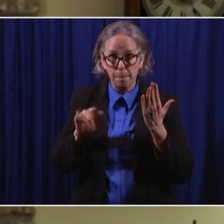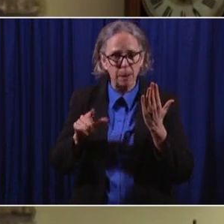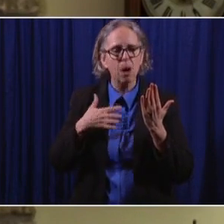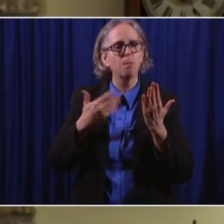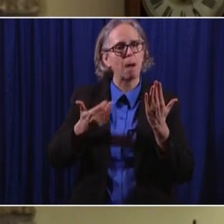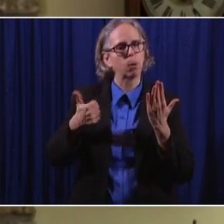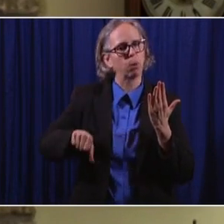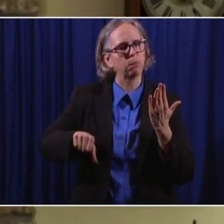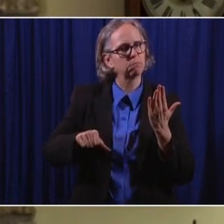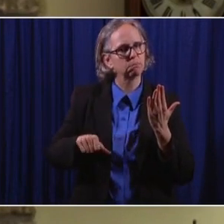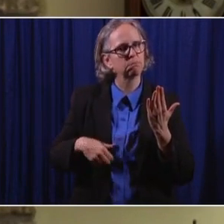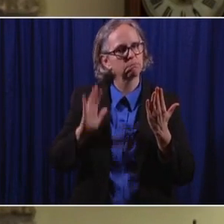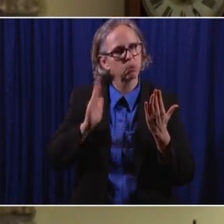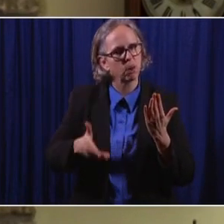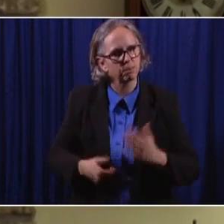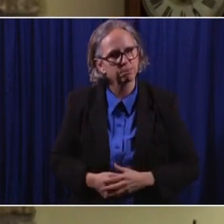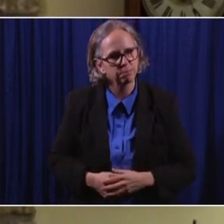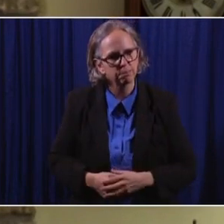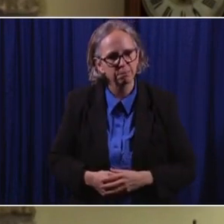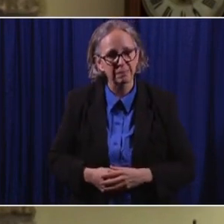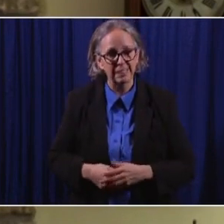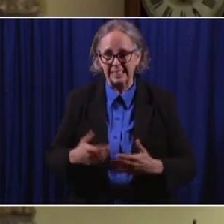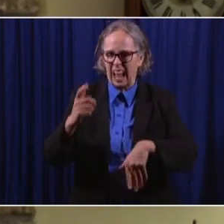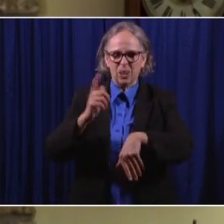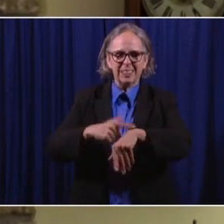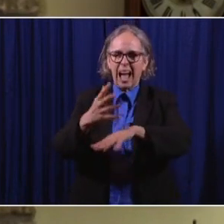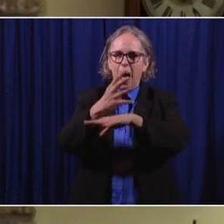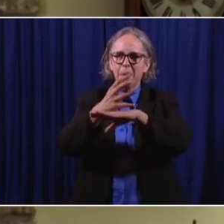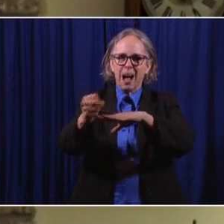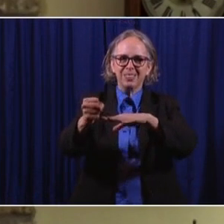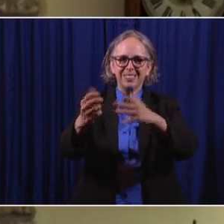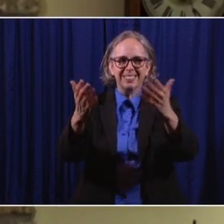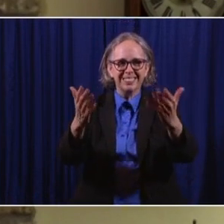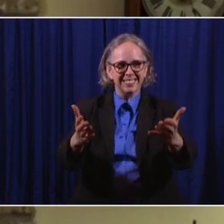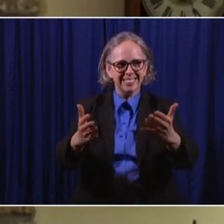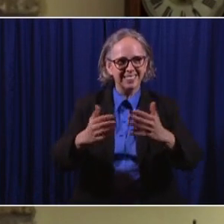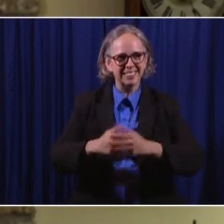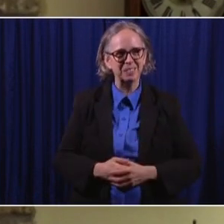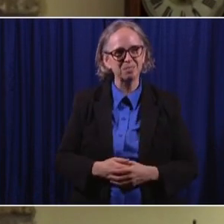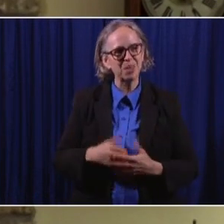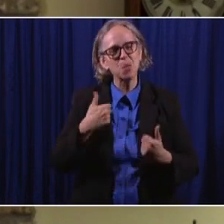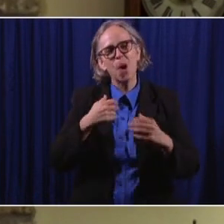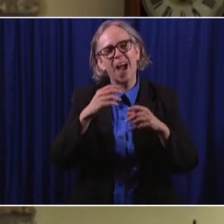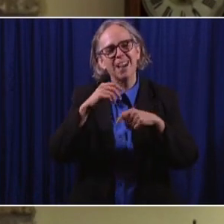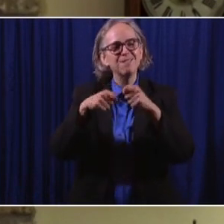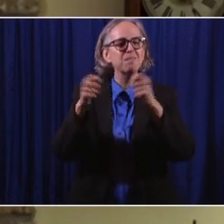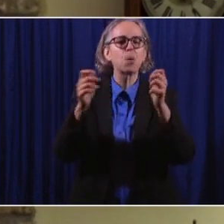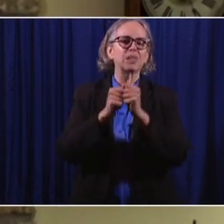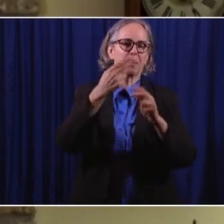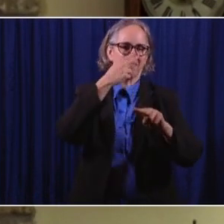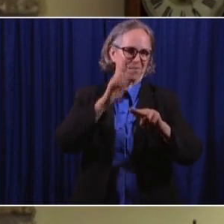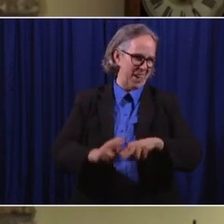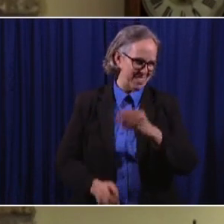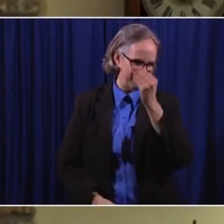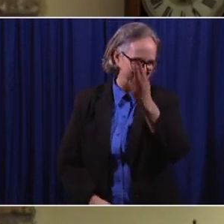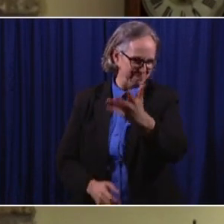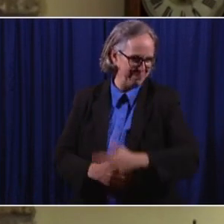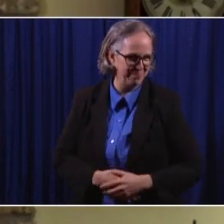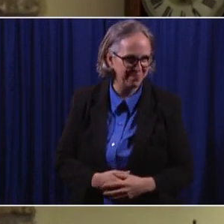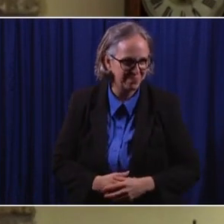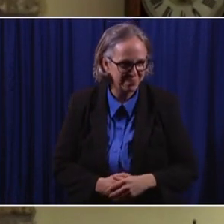I'm told that we are done, and so let me just do something kind of fun. I want to spotlight really